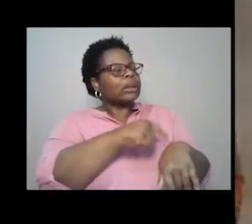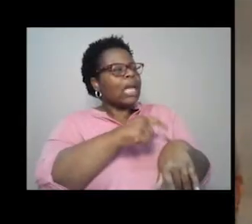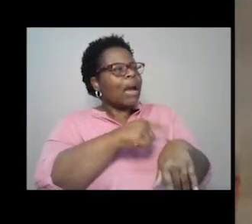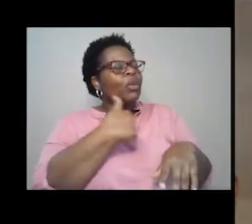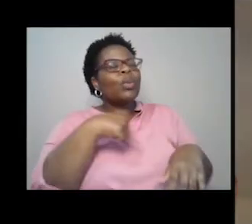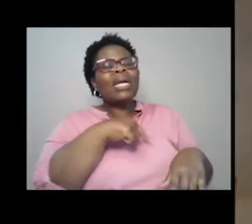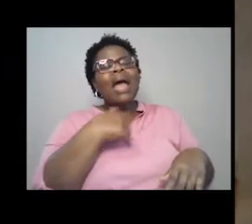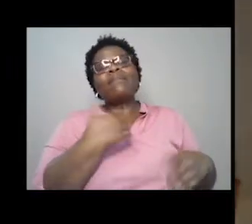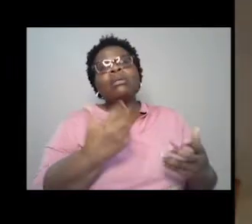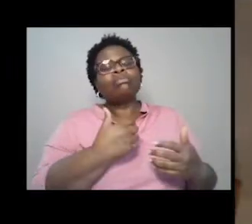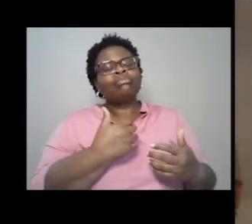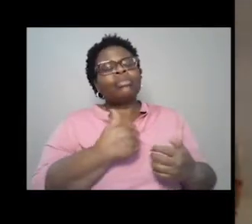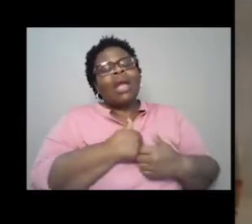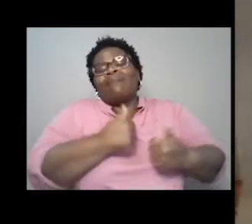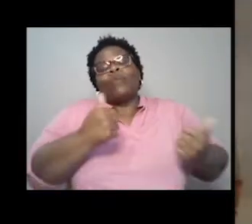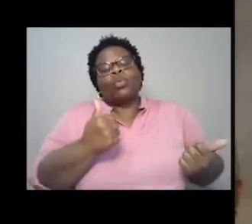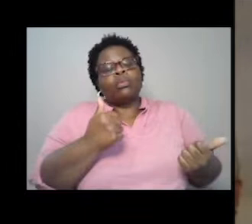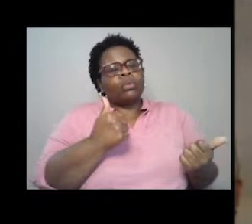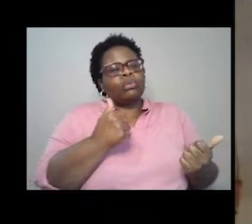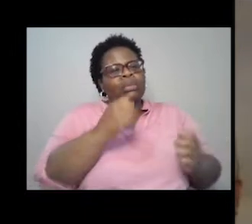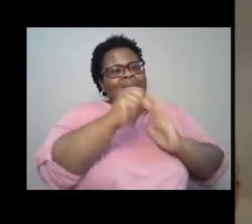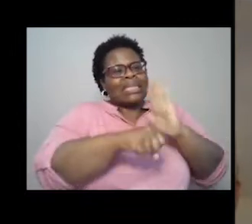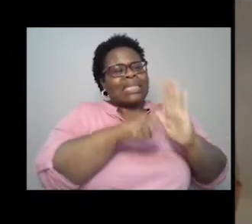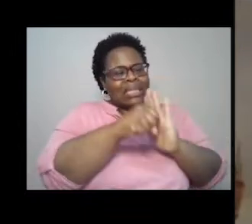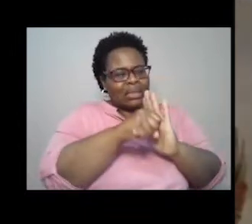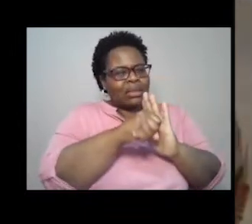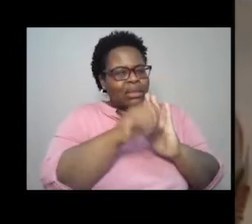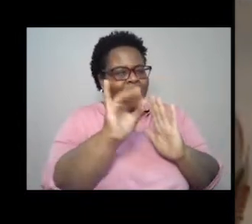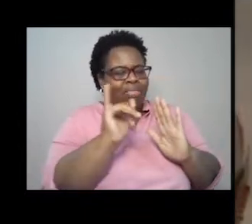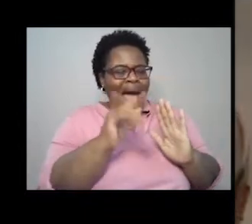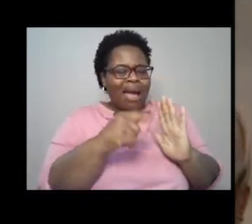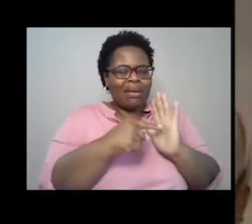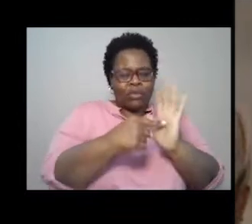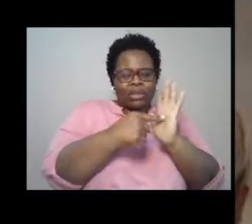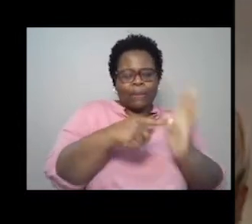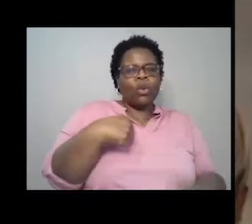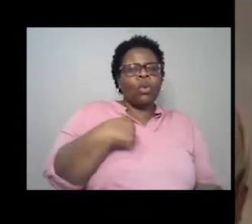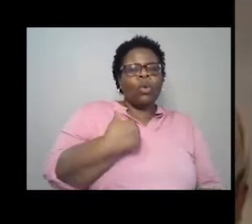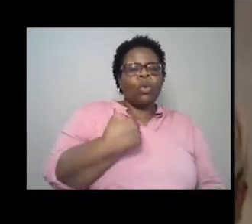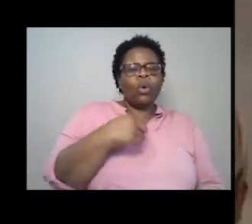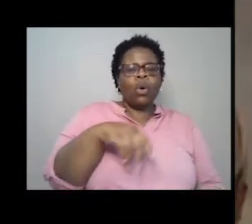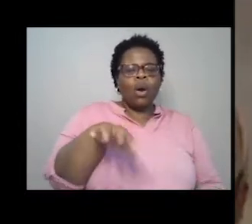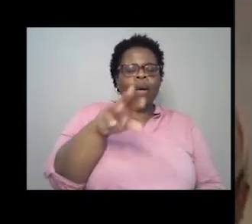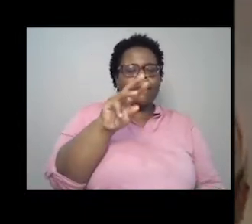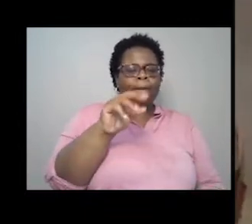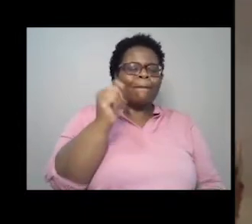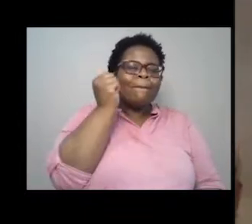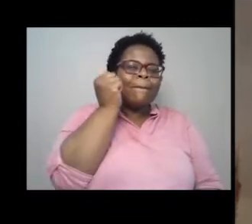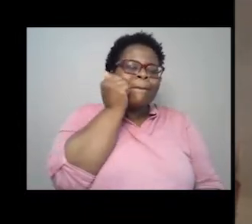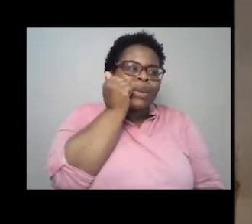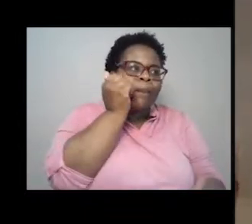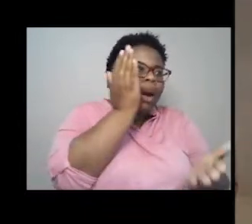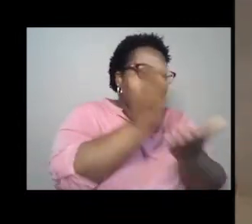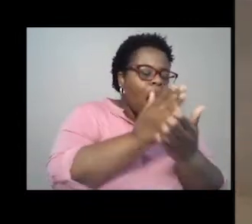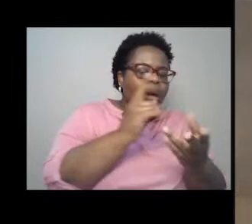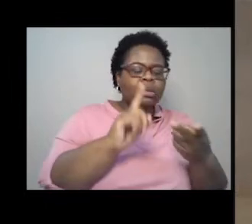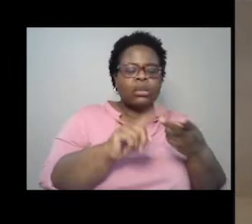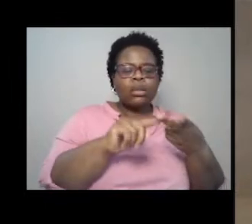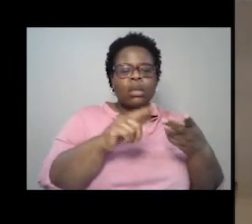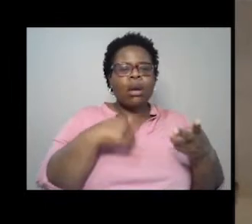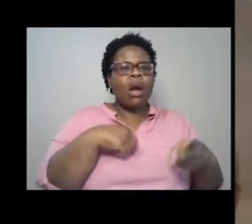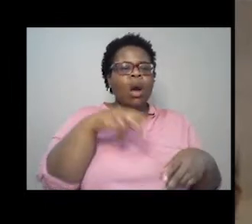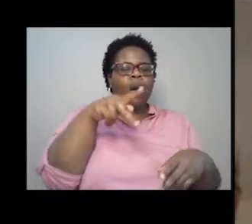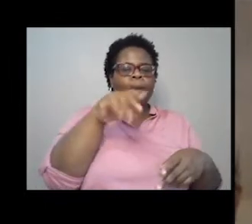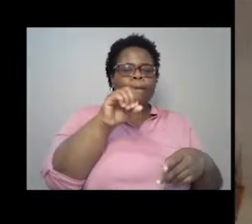I would say vulnerable seasons in our life, whether it's postpartum or menopause, right? We're more vulnerable,